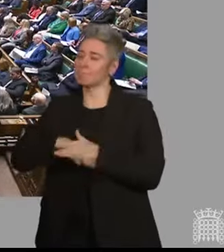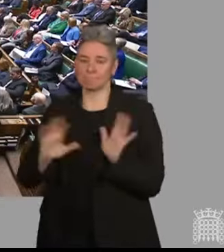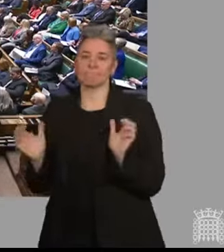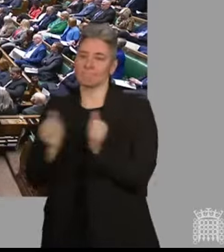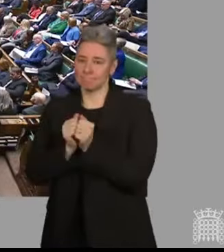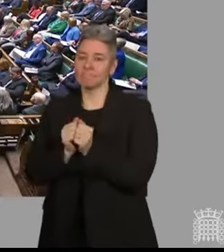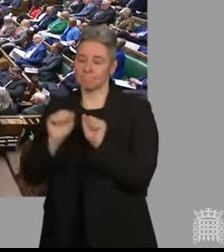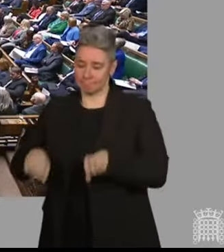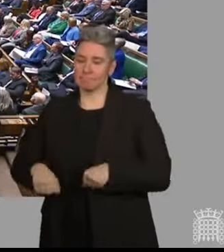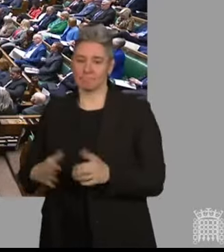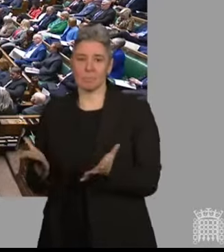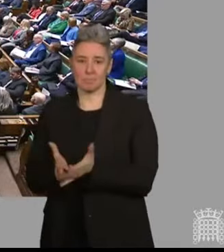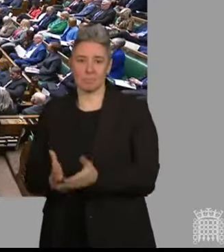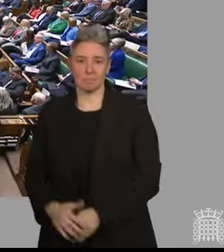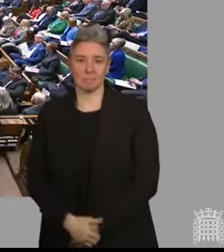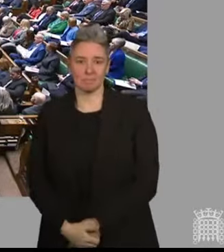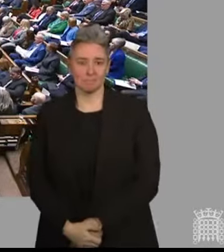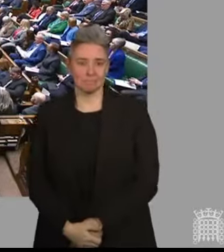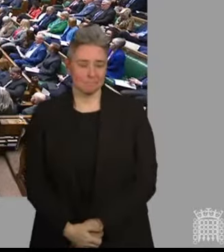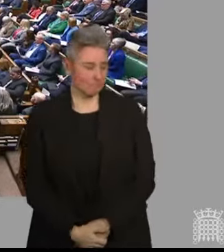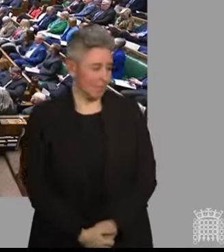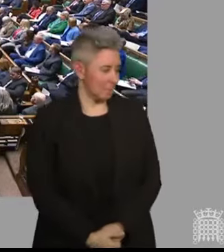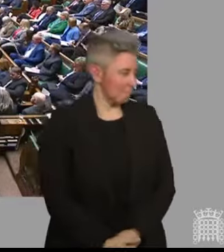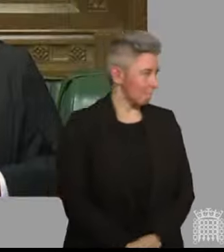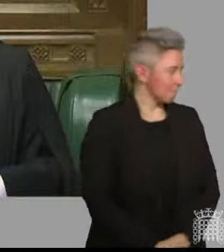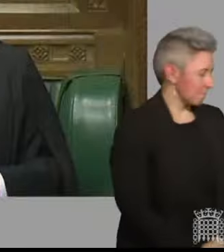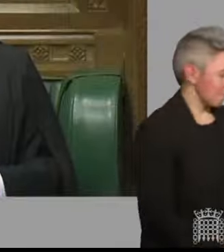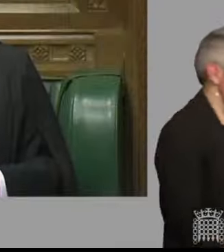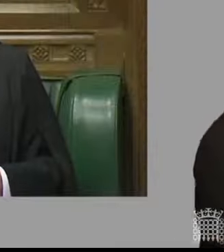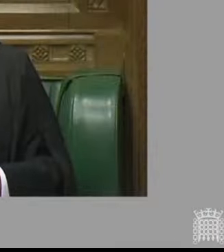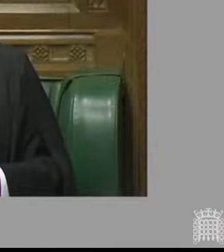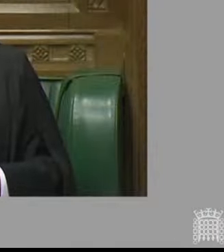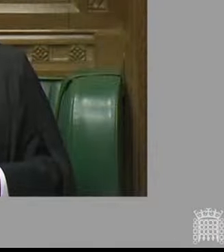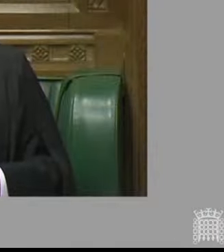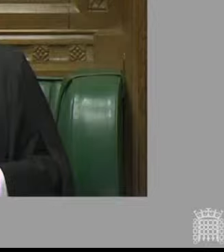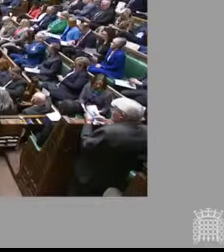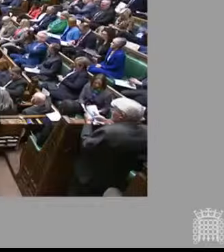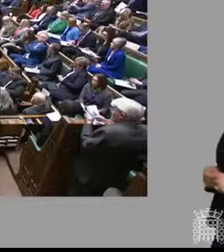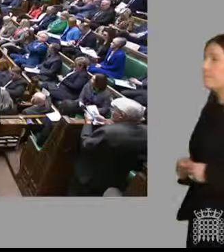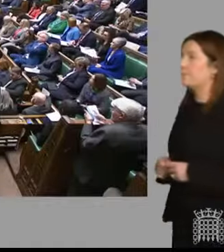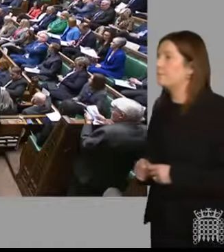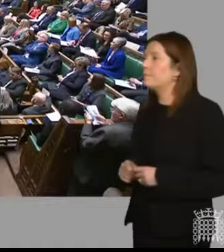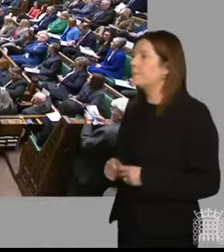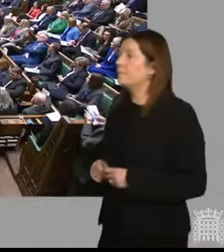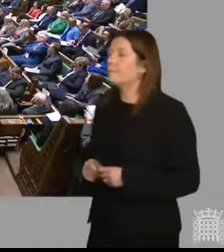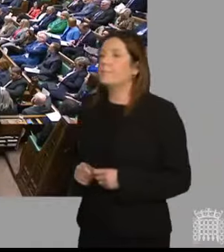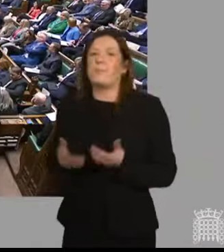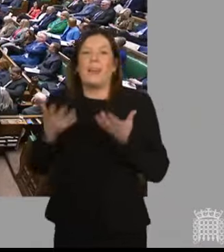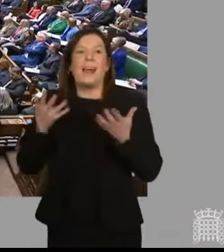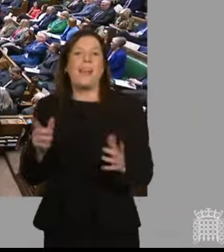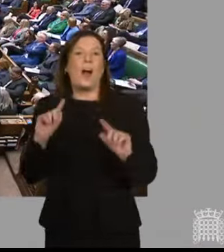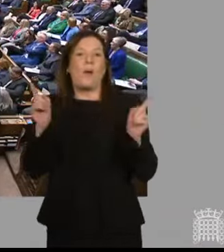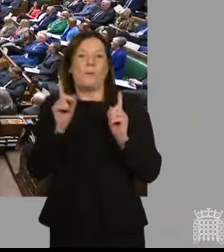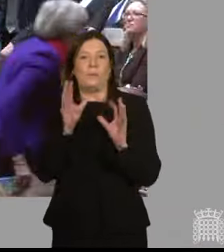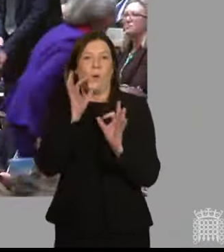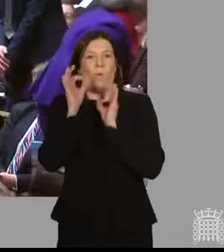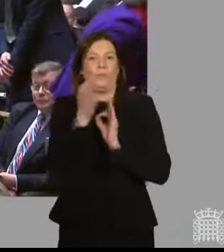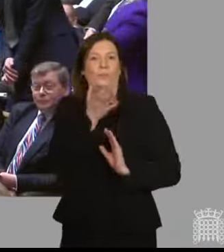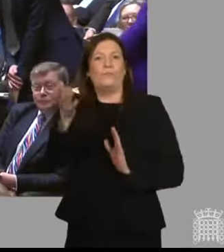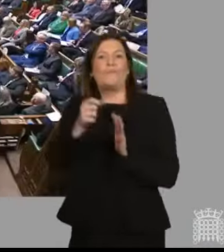We come to questions to the Prime Minister. Lee Anderson. Come on, please, sir.